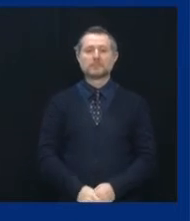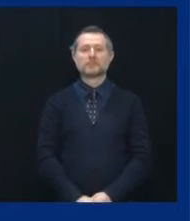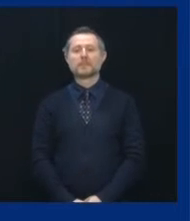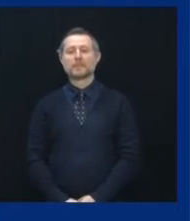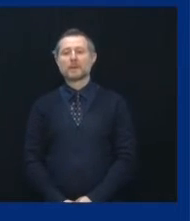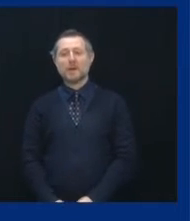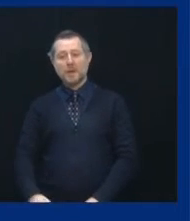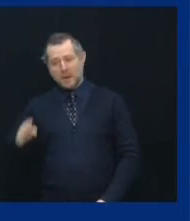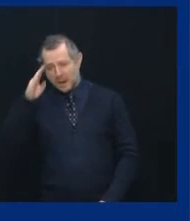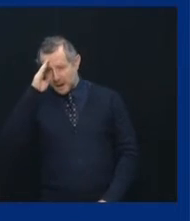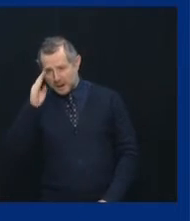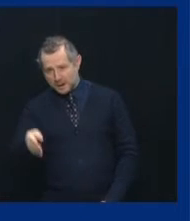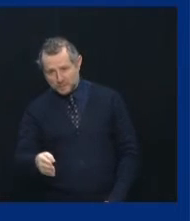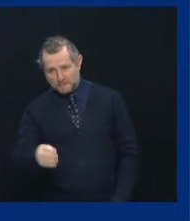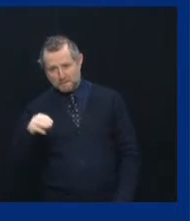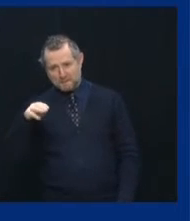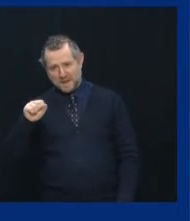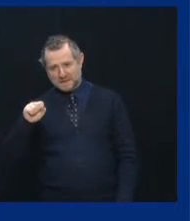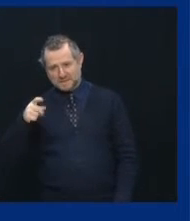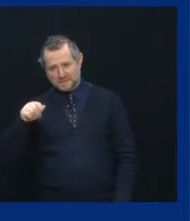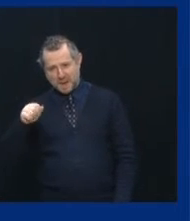Hello, Ms. Papa.